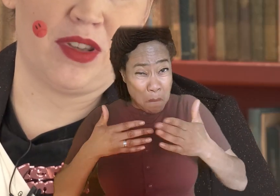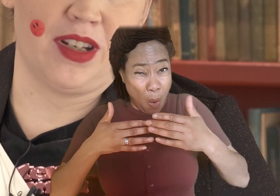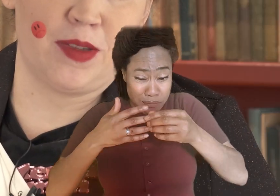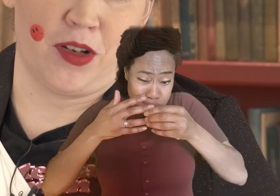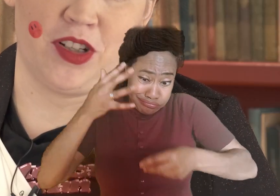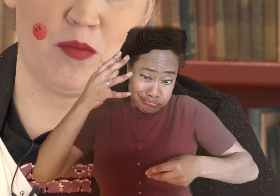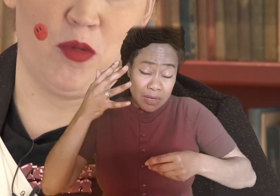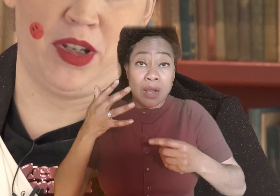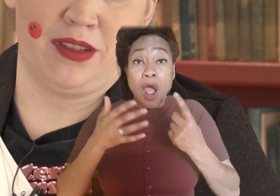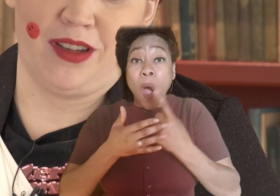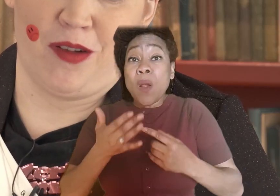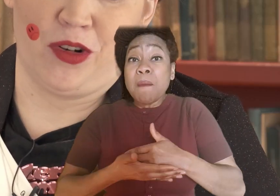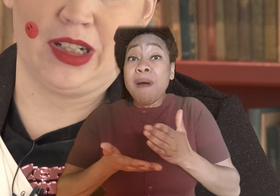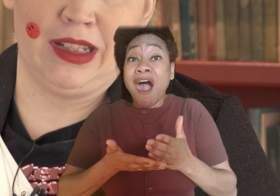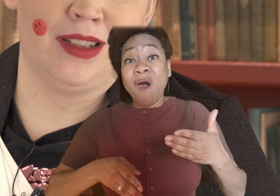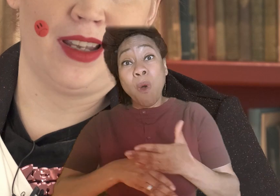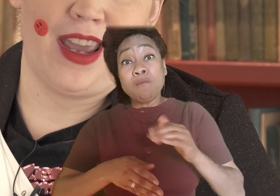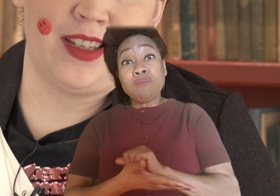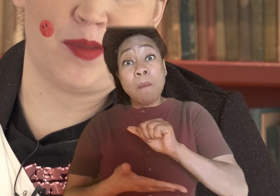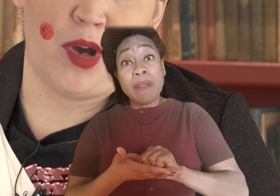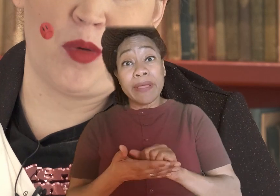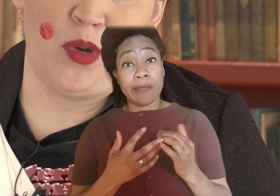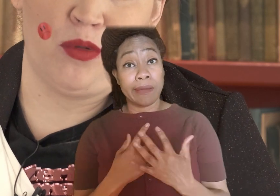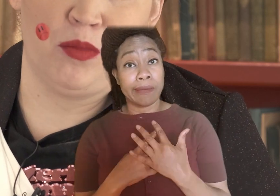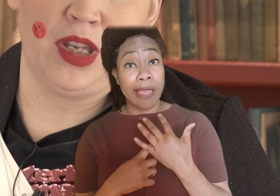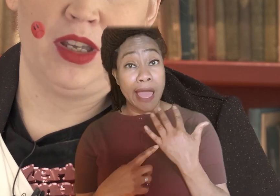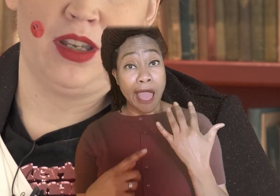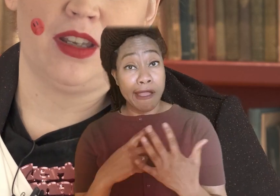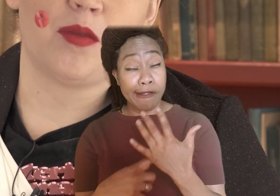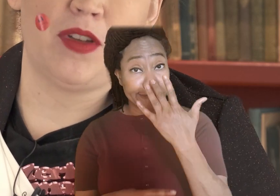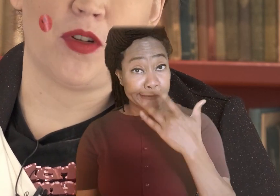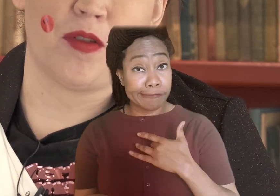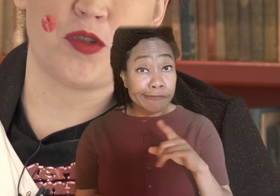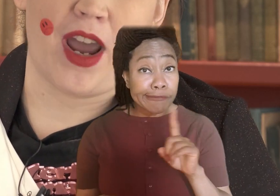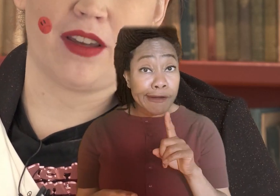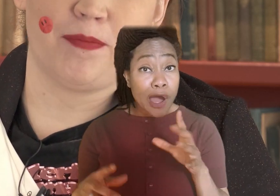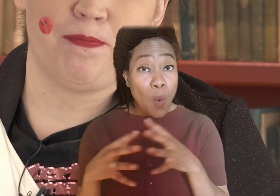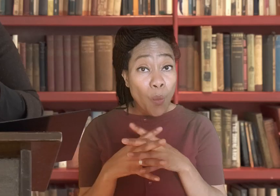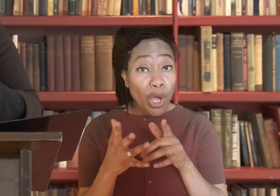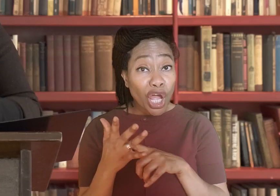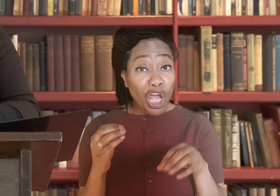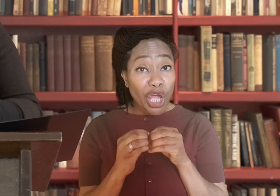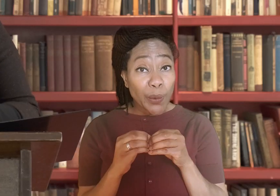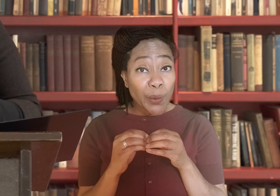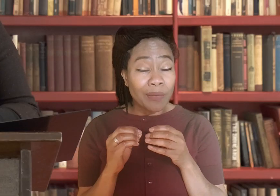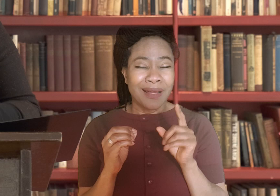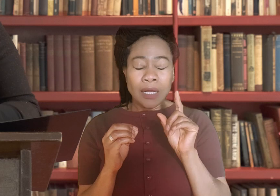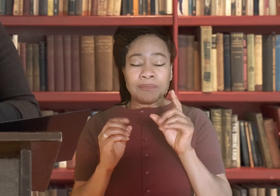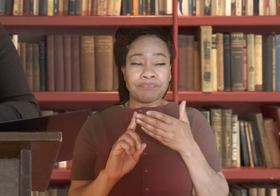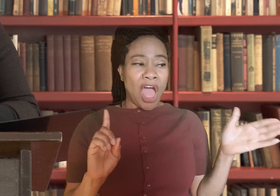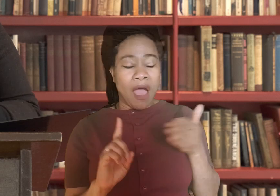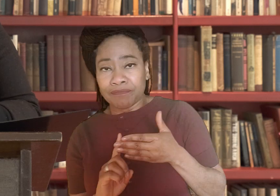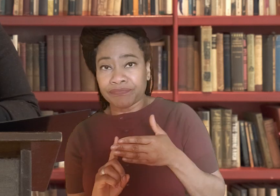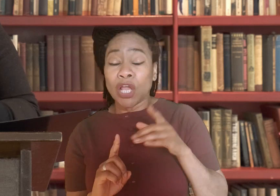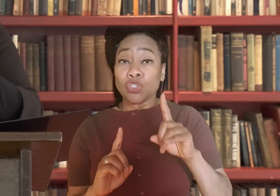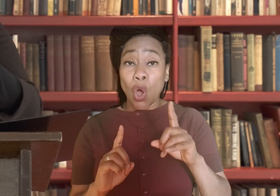part of me that is functioning properly, ironically, is my womb. And we've gone off track. So how did they treat the